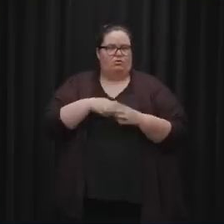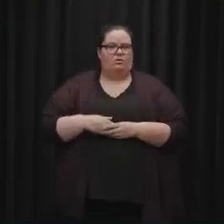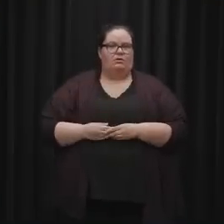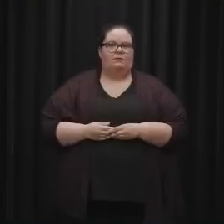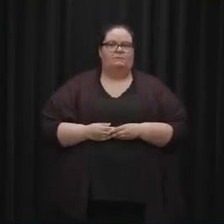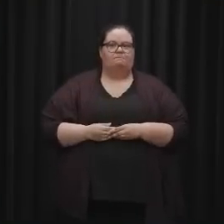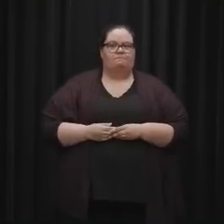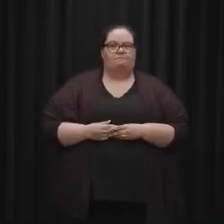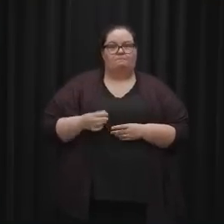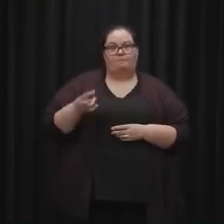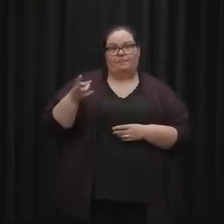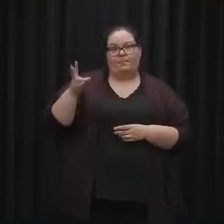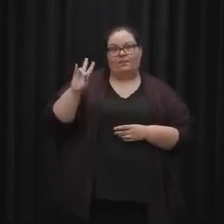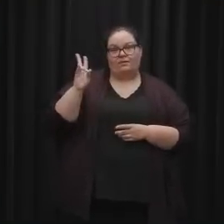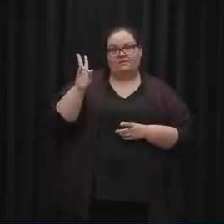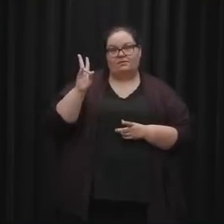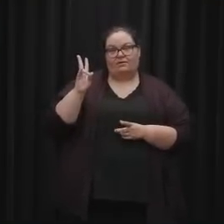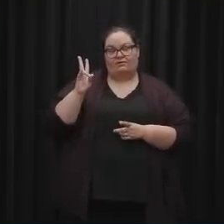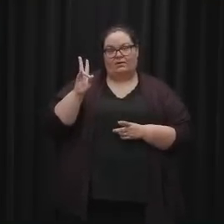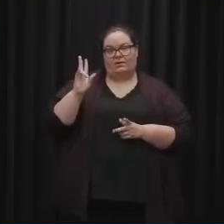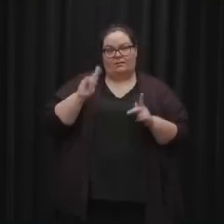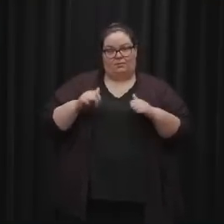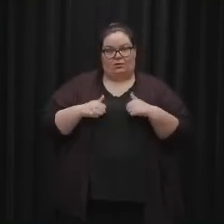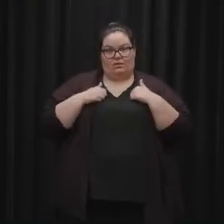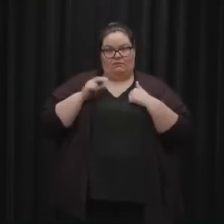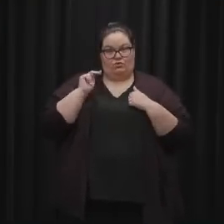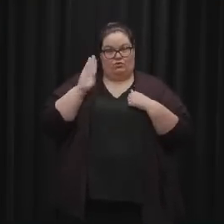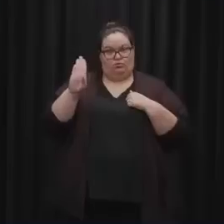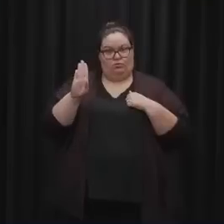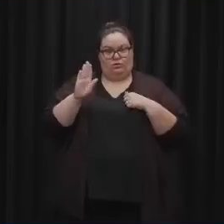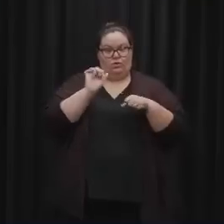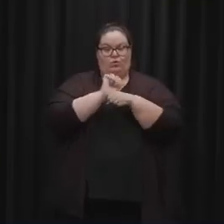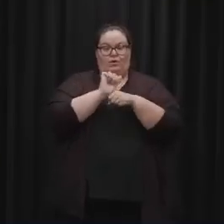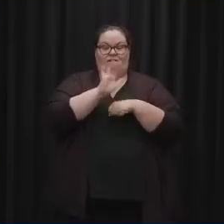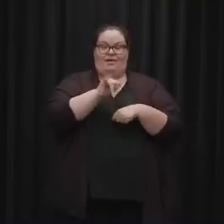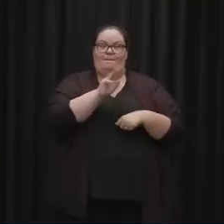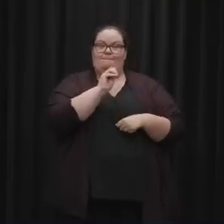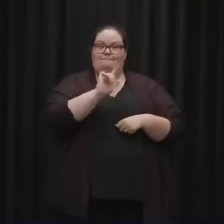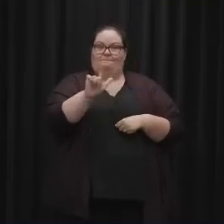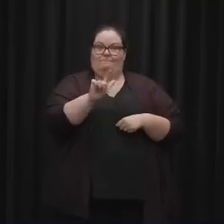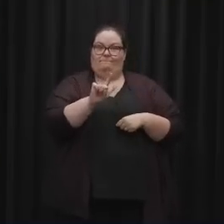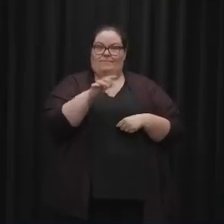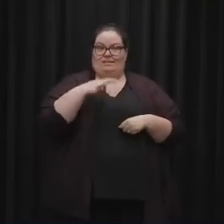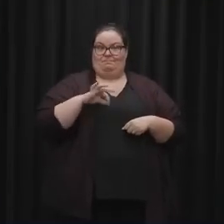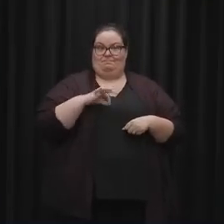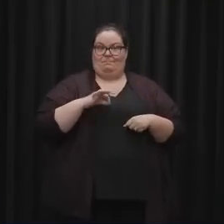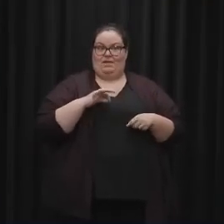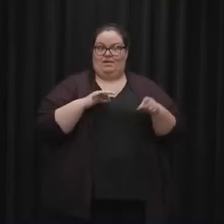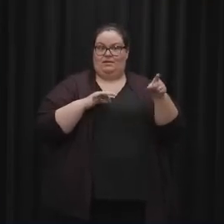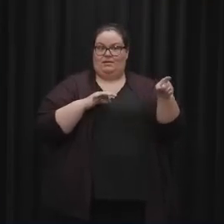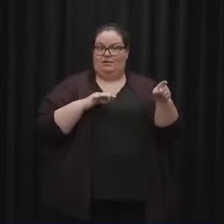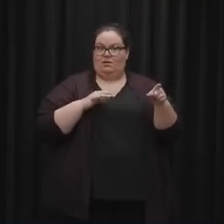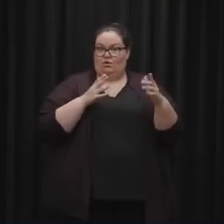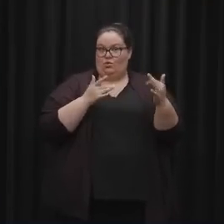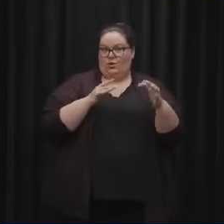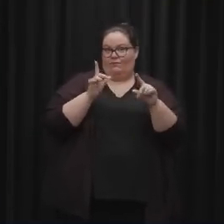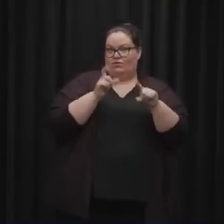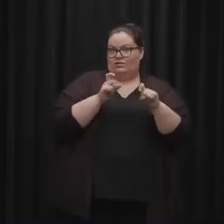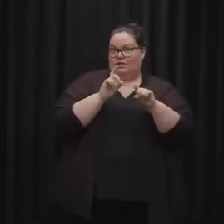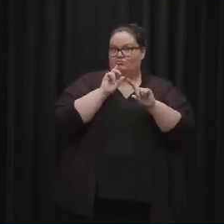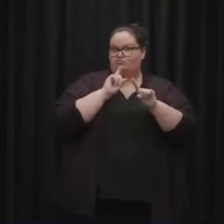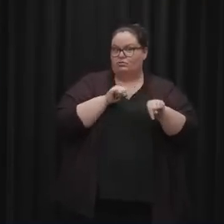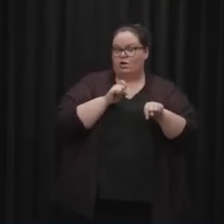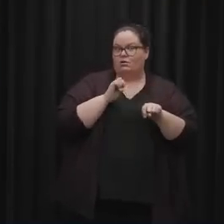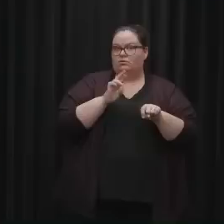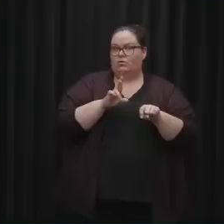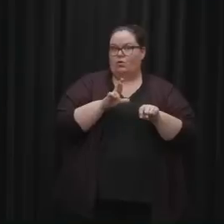New Brunswick residents who work at Woodland Pulp still awaiting their COVID-19 test results? And are they at home isolating at this time, or